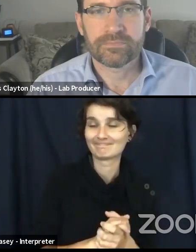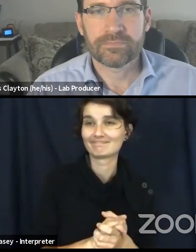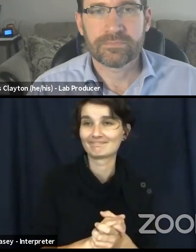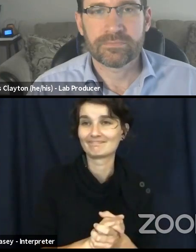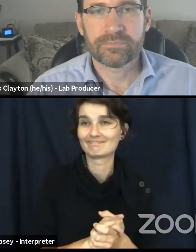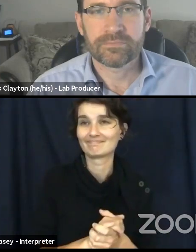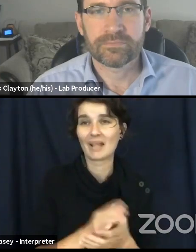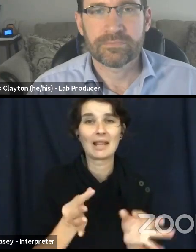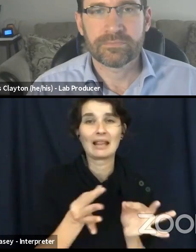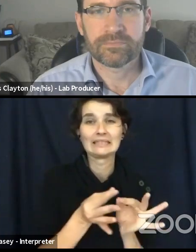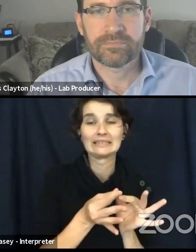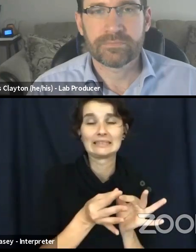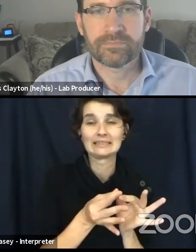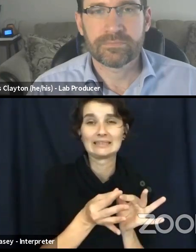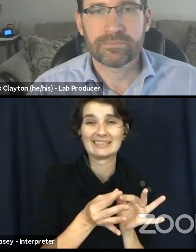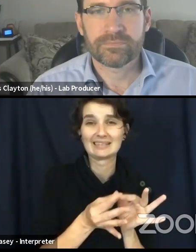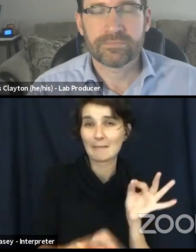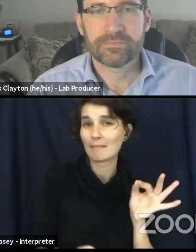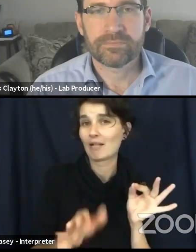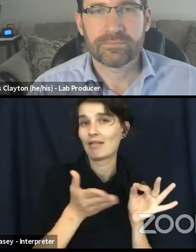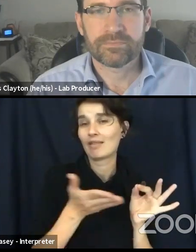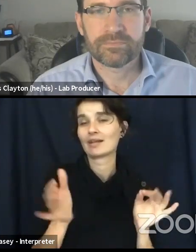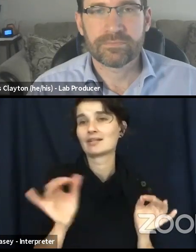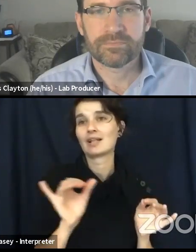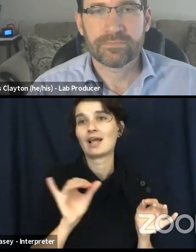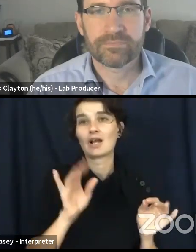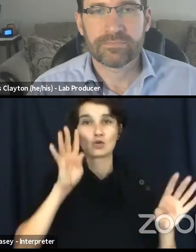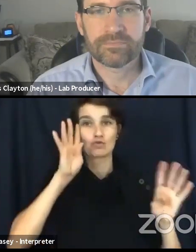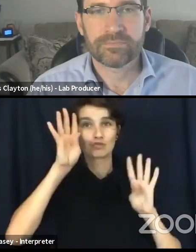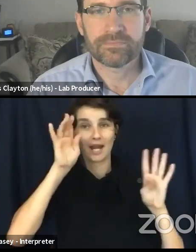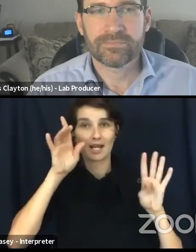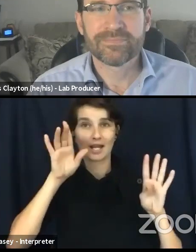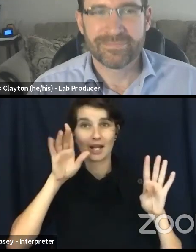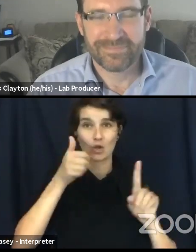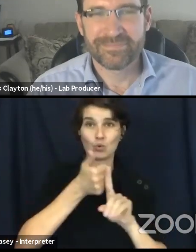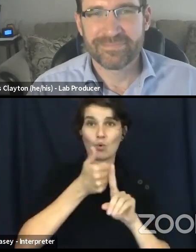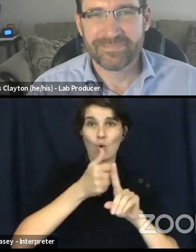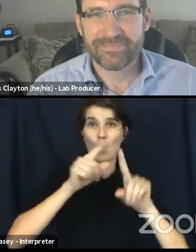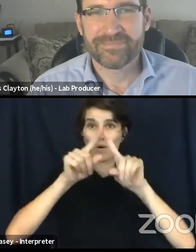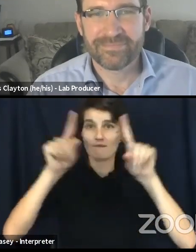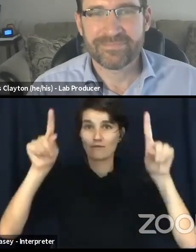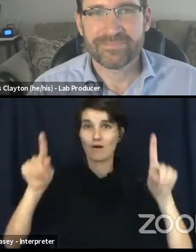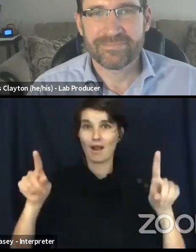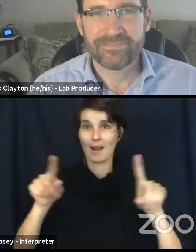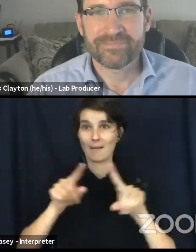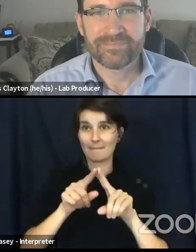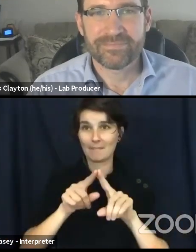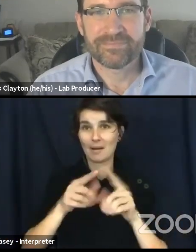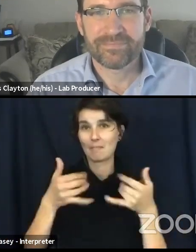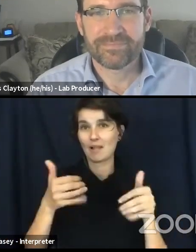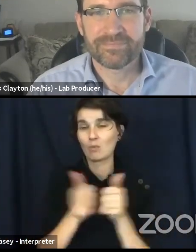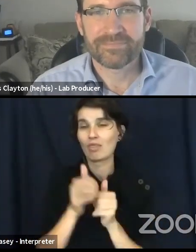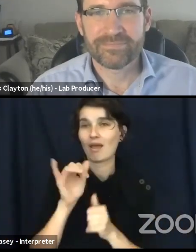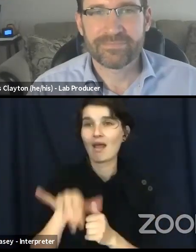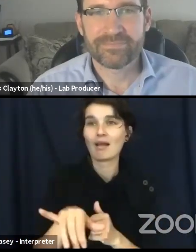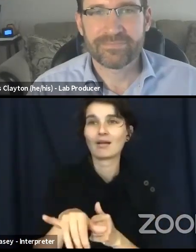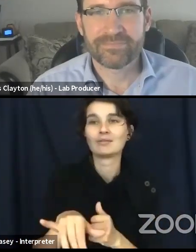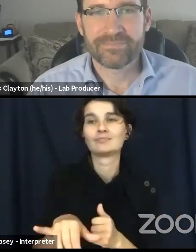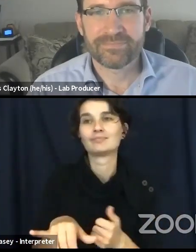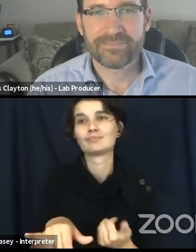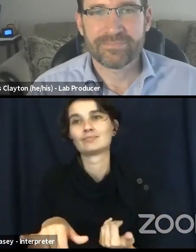things, like creating your own frame around the box and playing with that, or yeah, like you